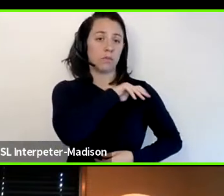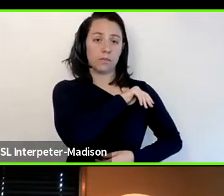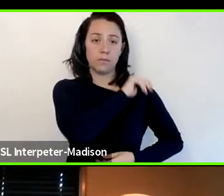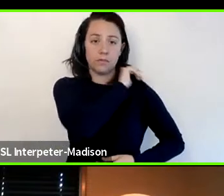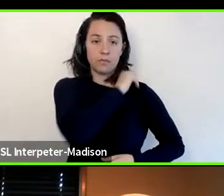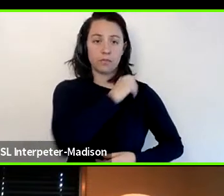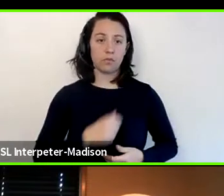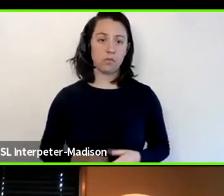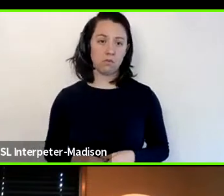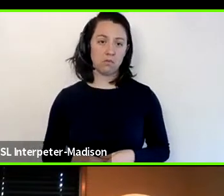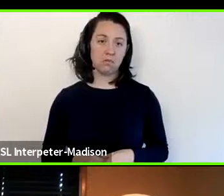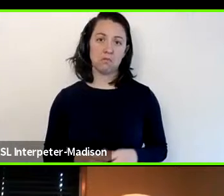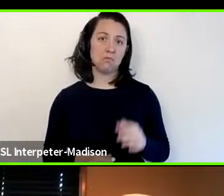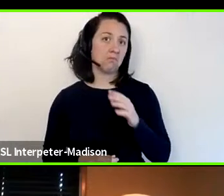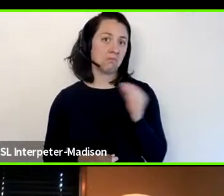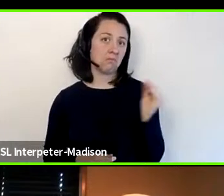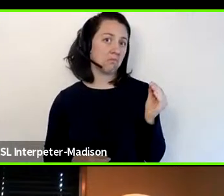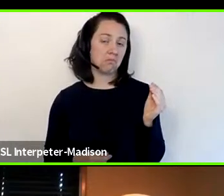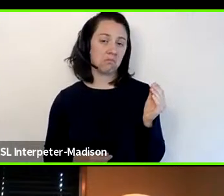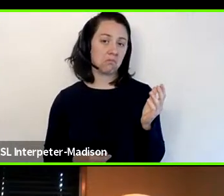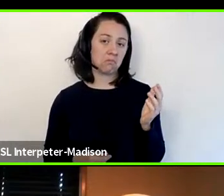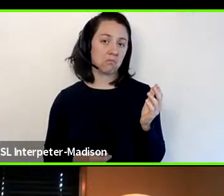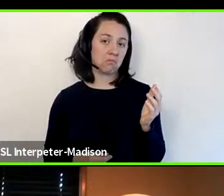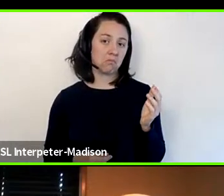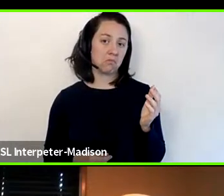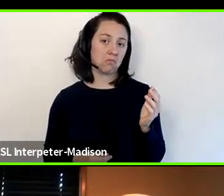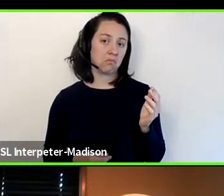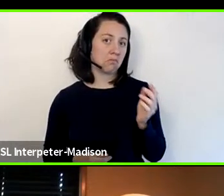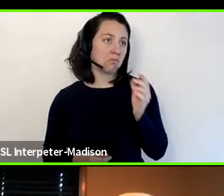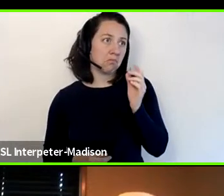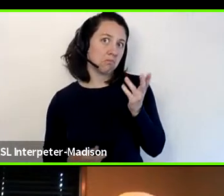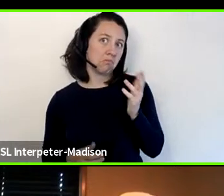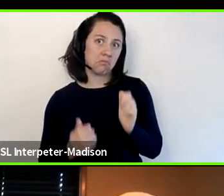they are not very afraid of